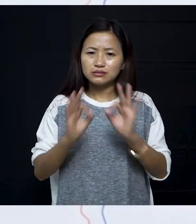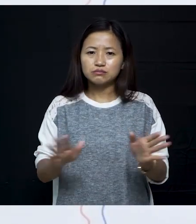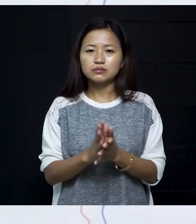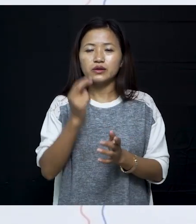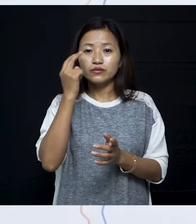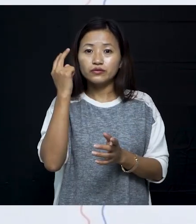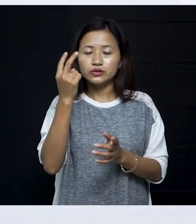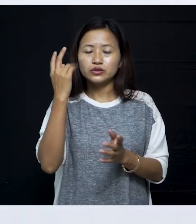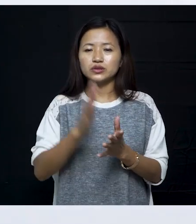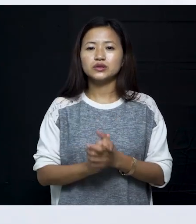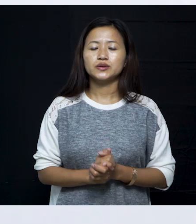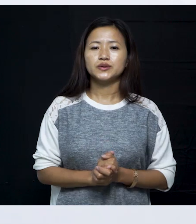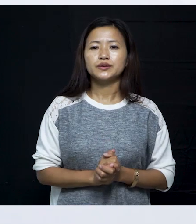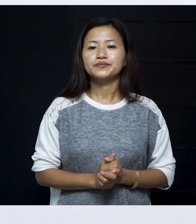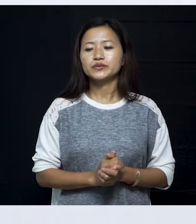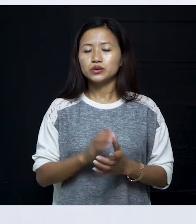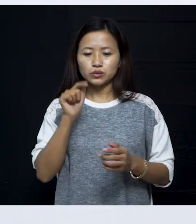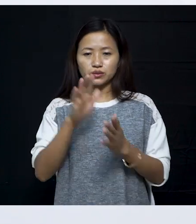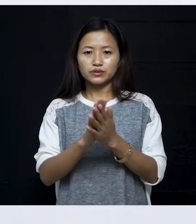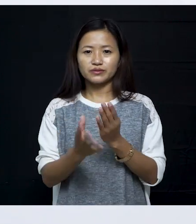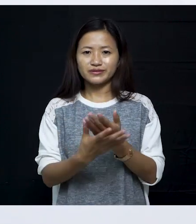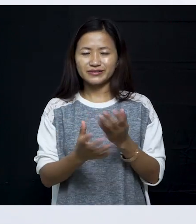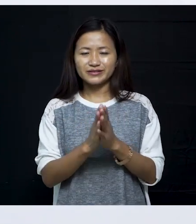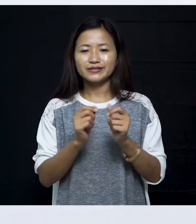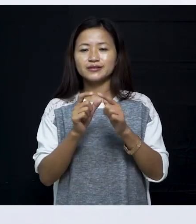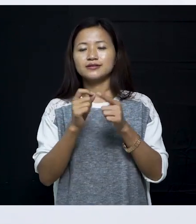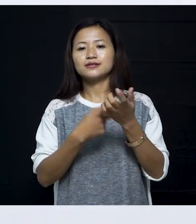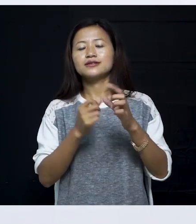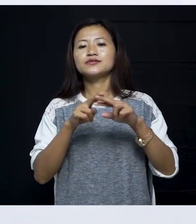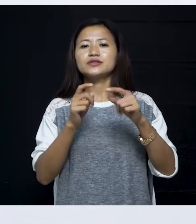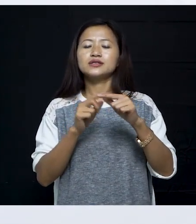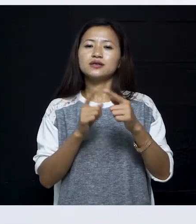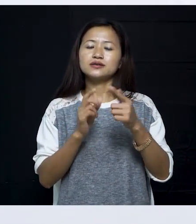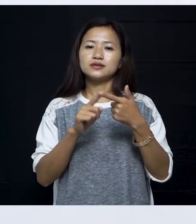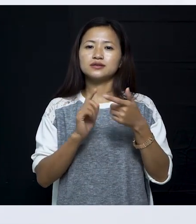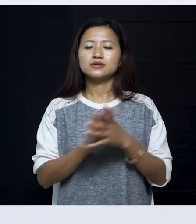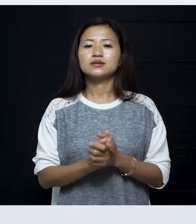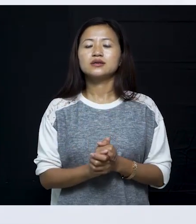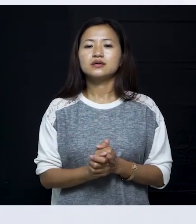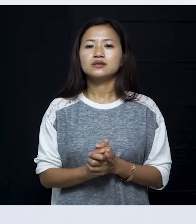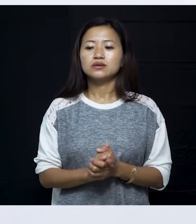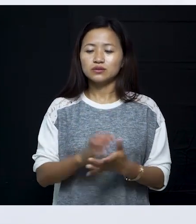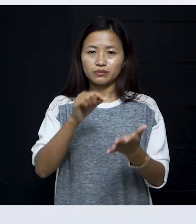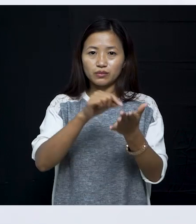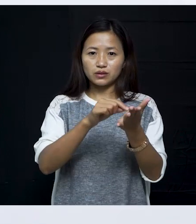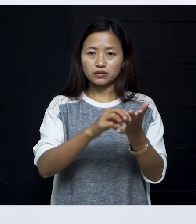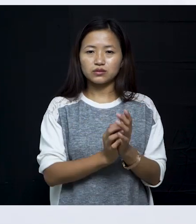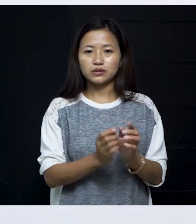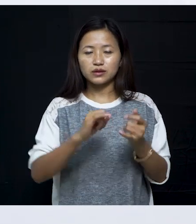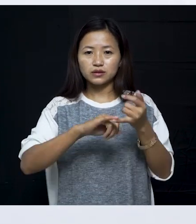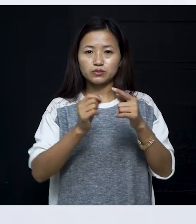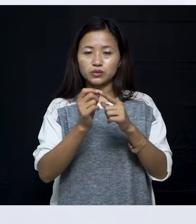instance, you can draft it in such a way that you make a margin or a box, and that is itself will